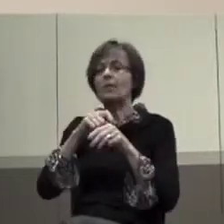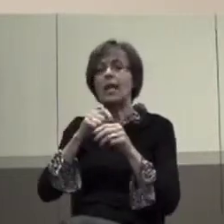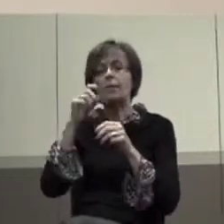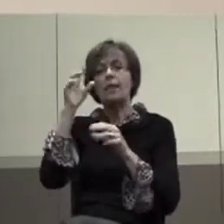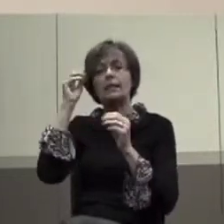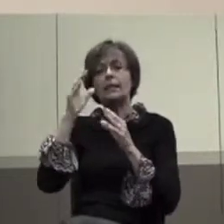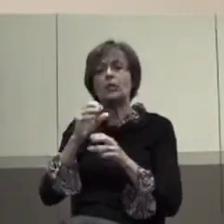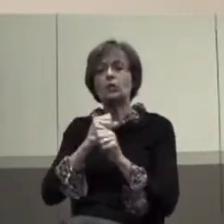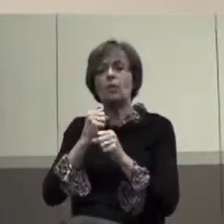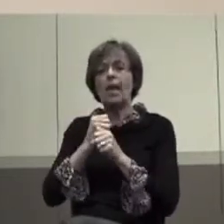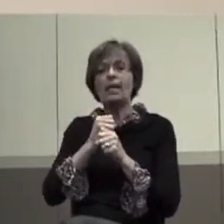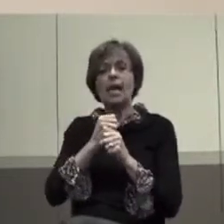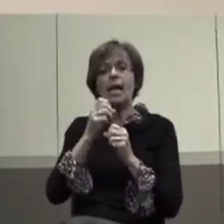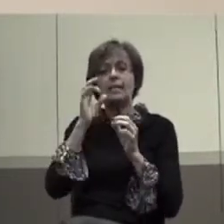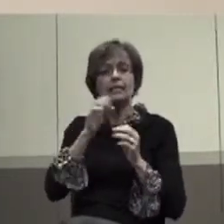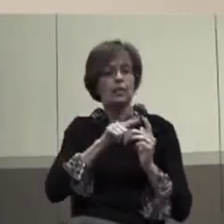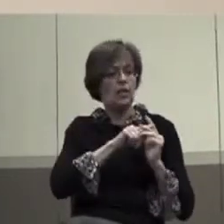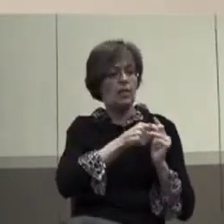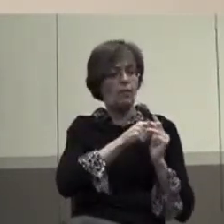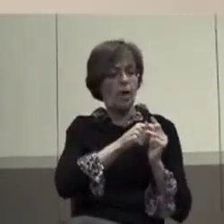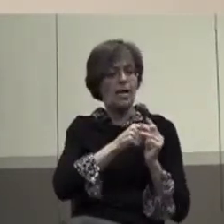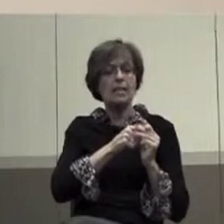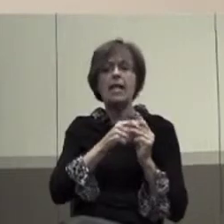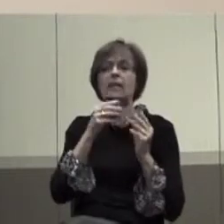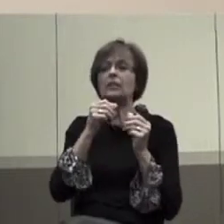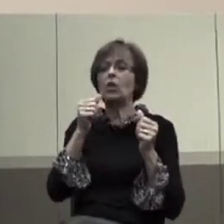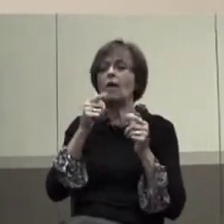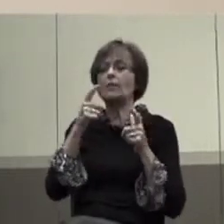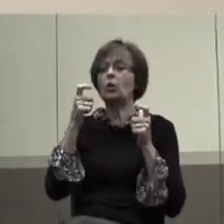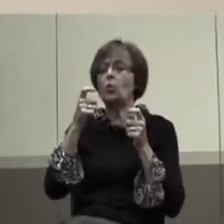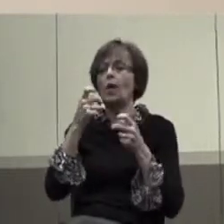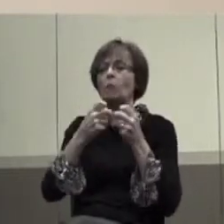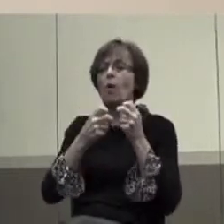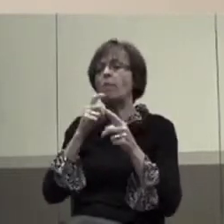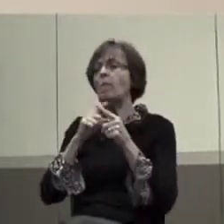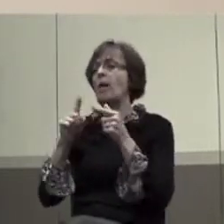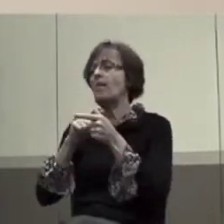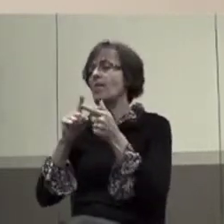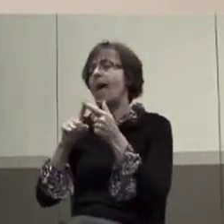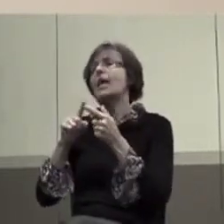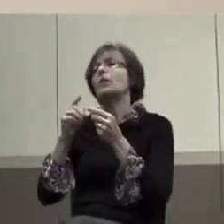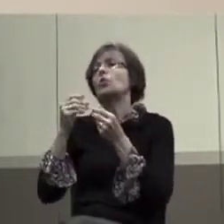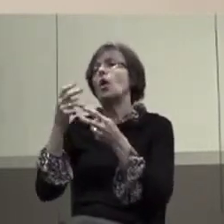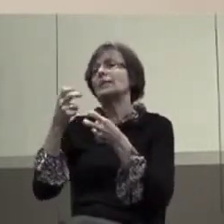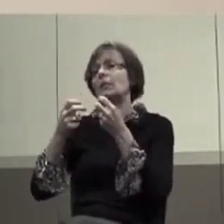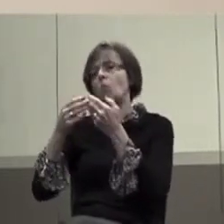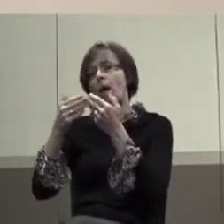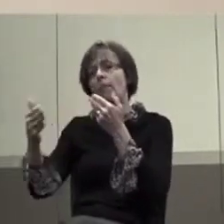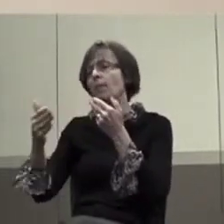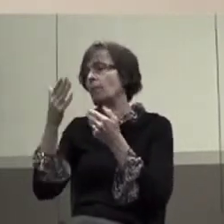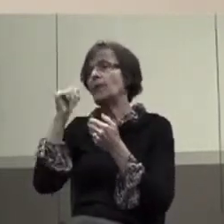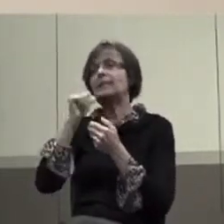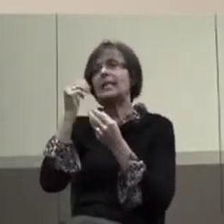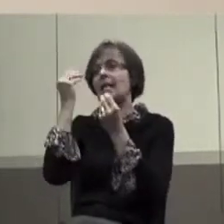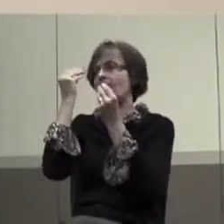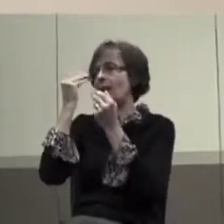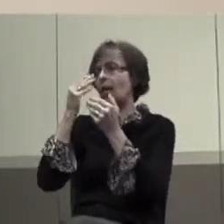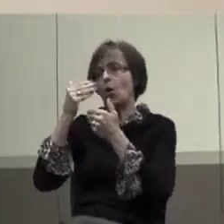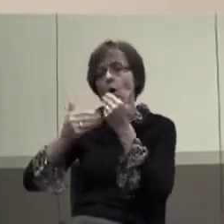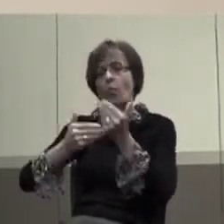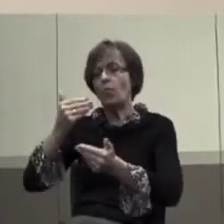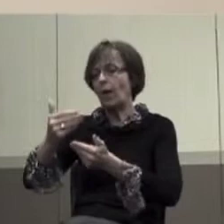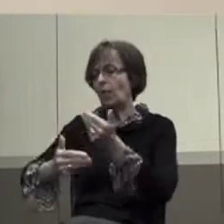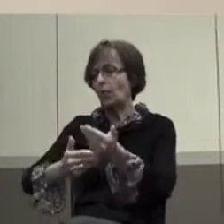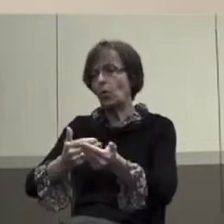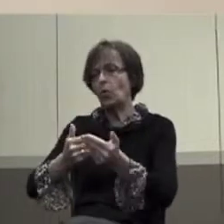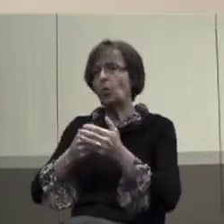a decision in the front end that solves a quick problem that then creates a problem for them for the rest of the time because they didn't think the whole thing through.